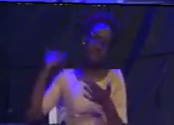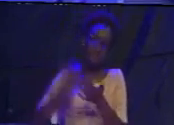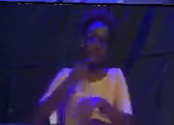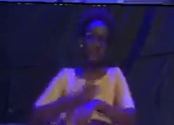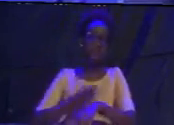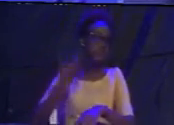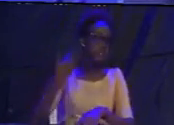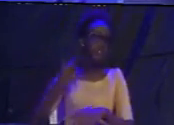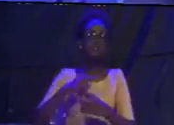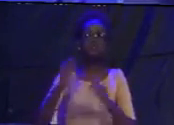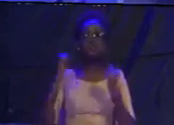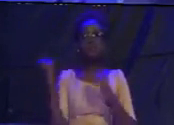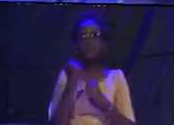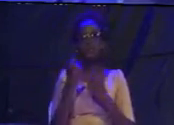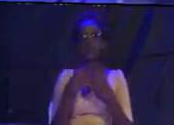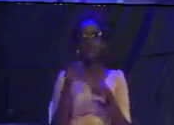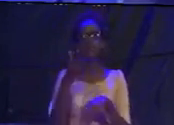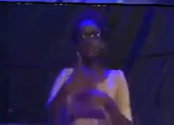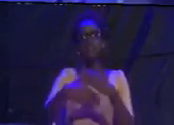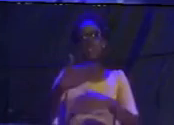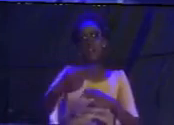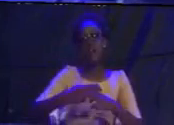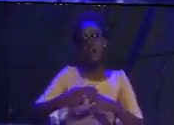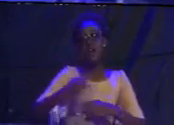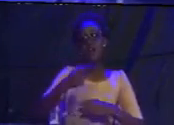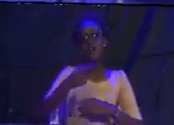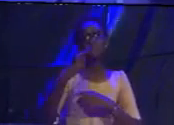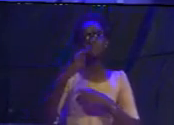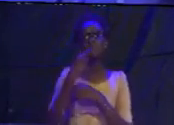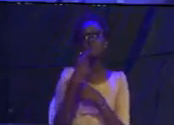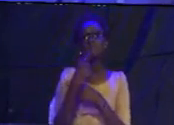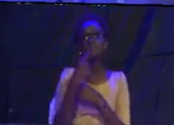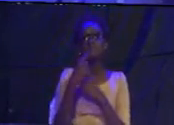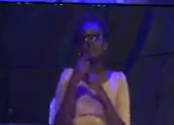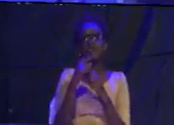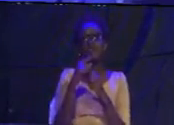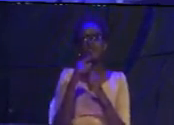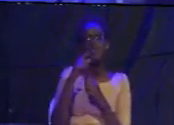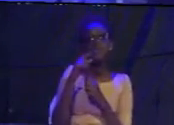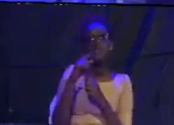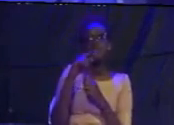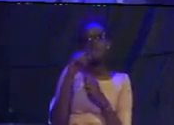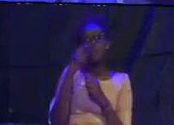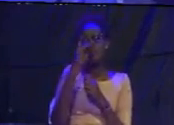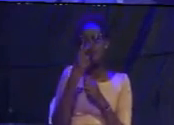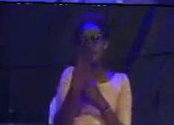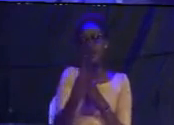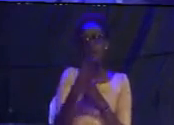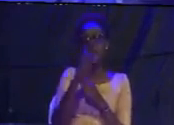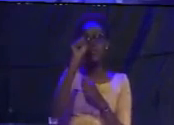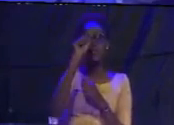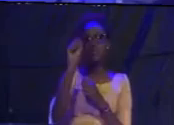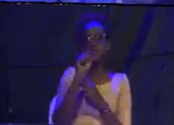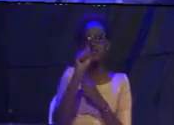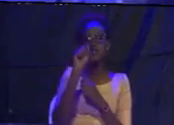Africa was civilized in her time. Until the 4th century and the 5th century,